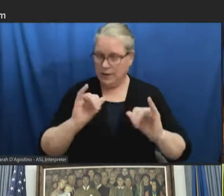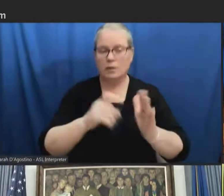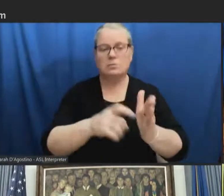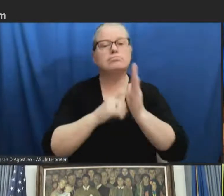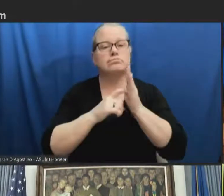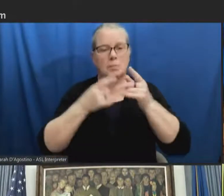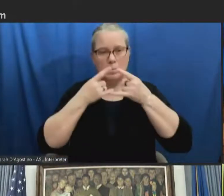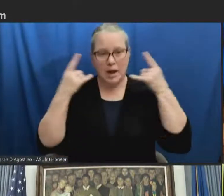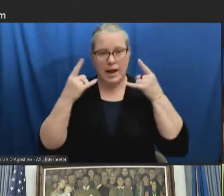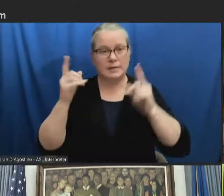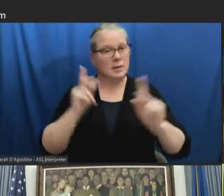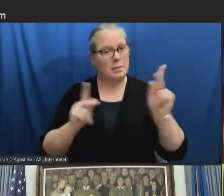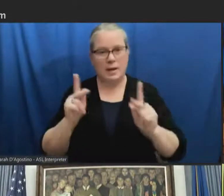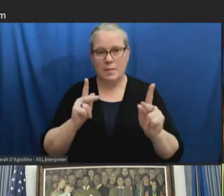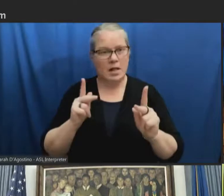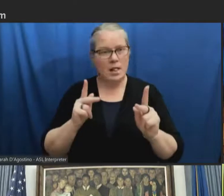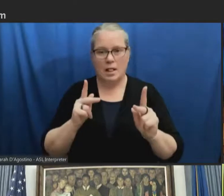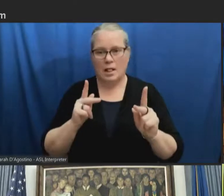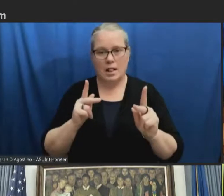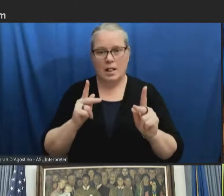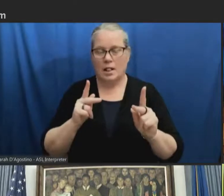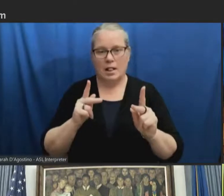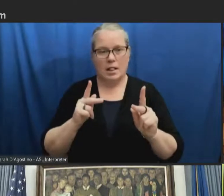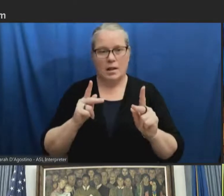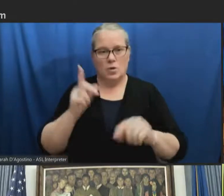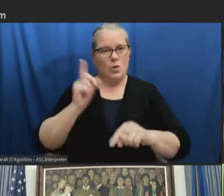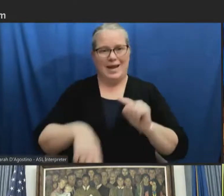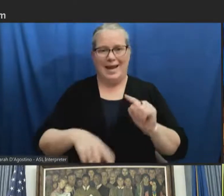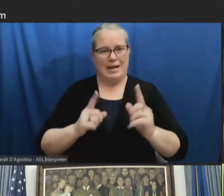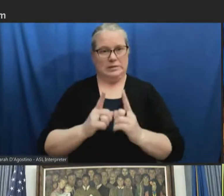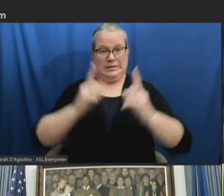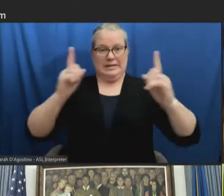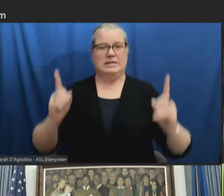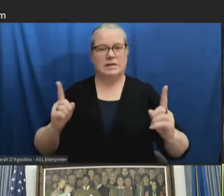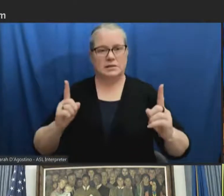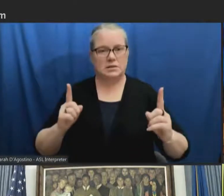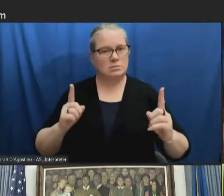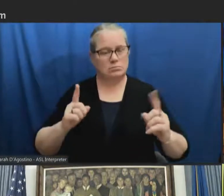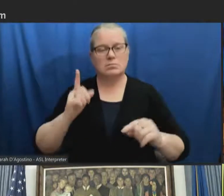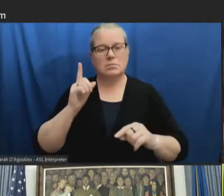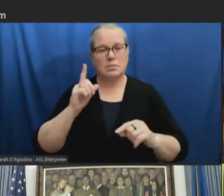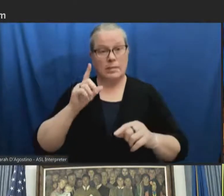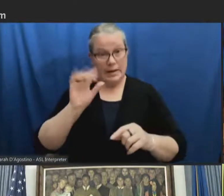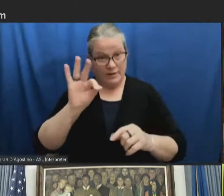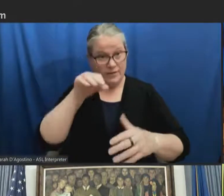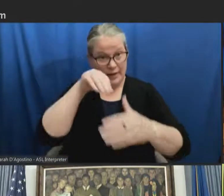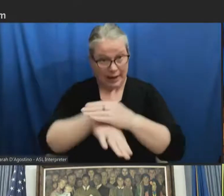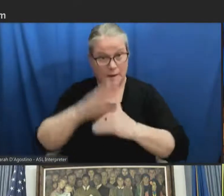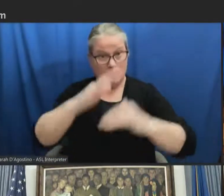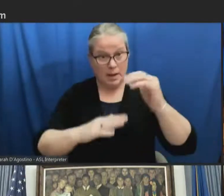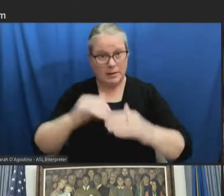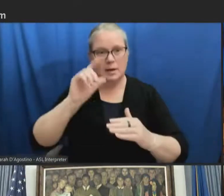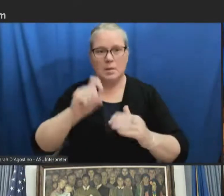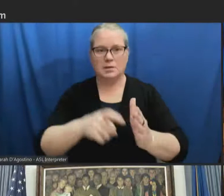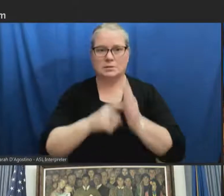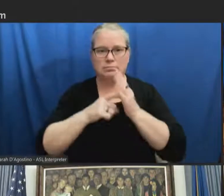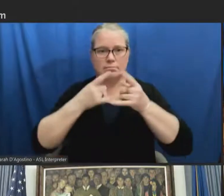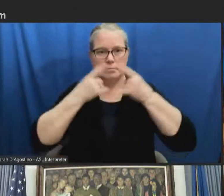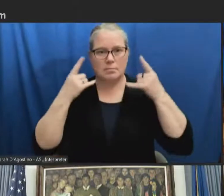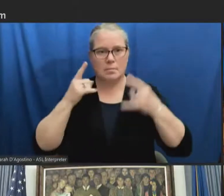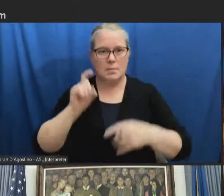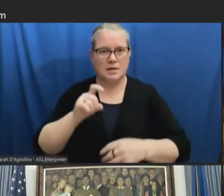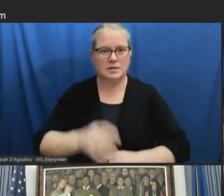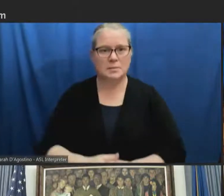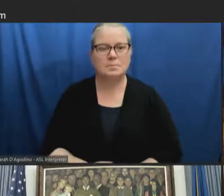all people who are not able to sufficiently distance from themselves need to wear a mask when they're indoors. And Dr. Gottlieb, I